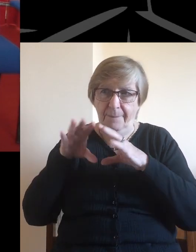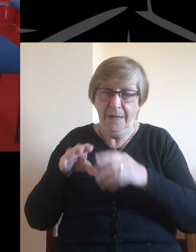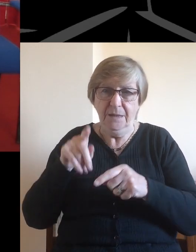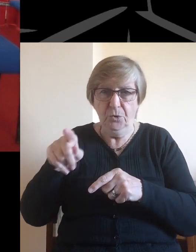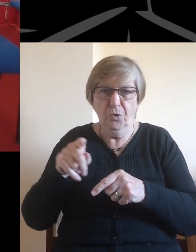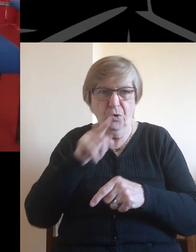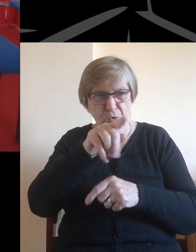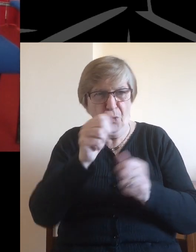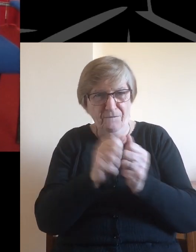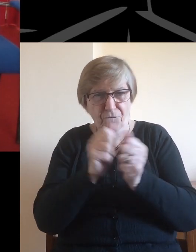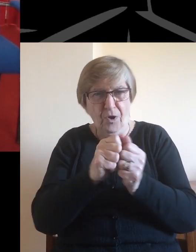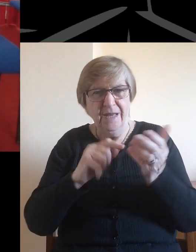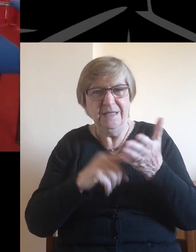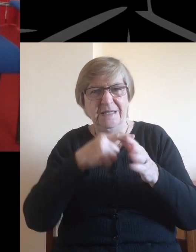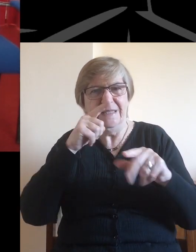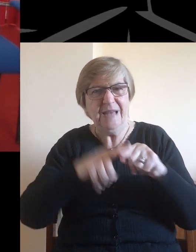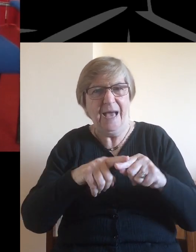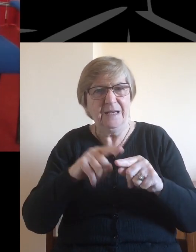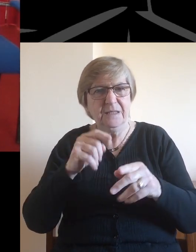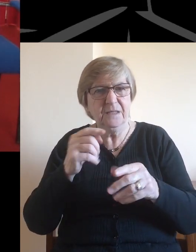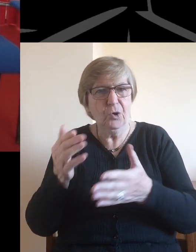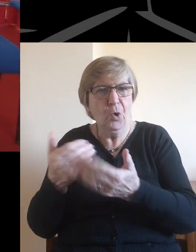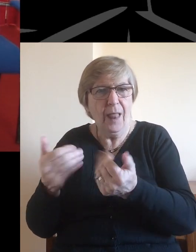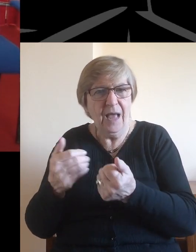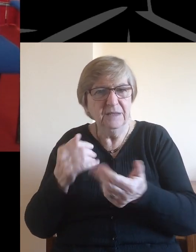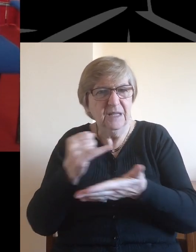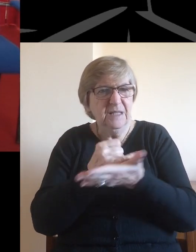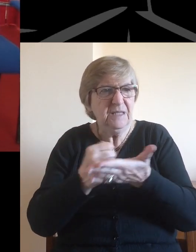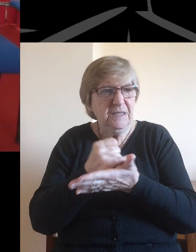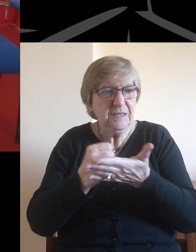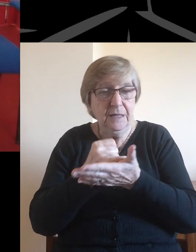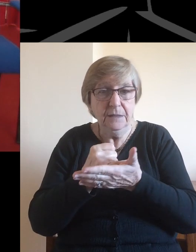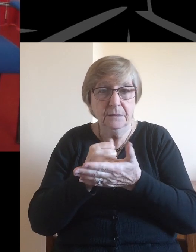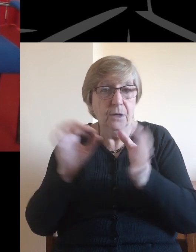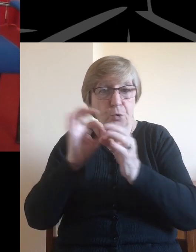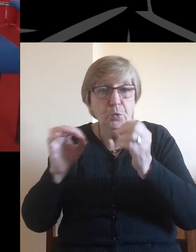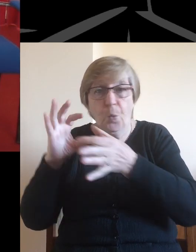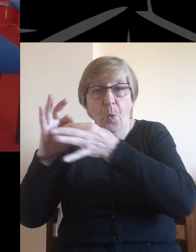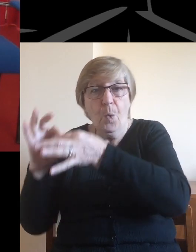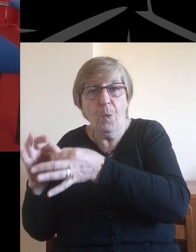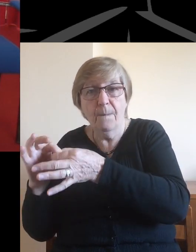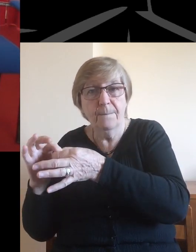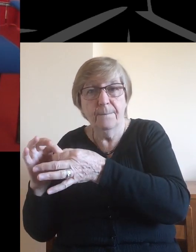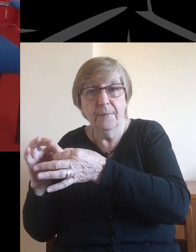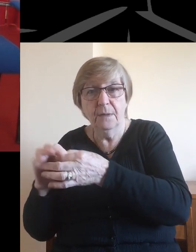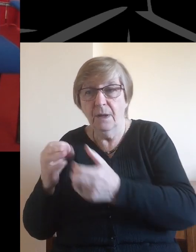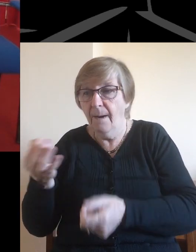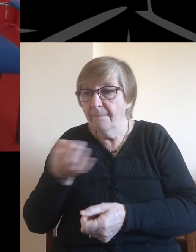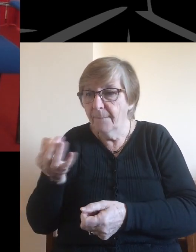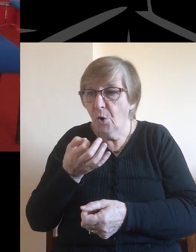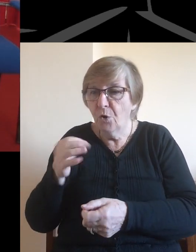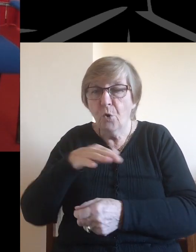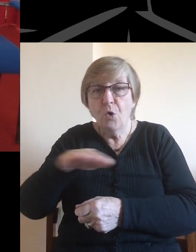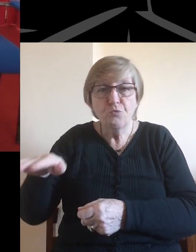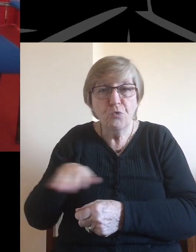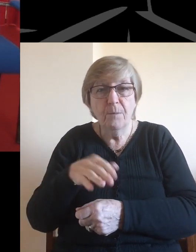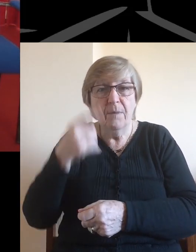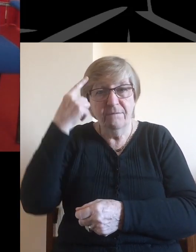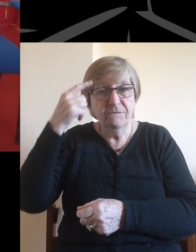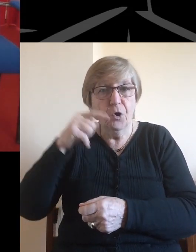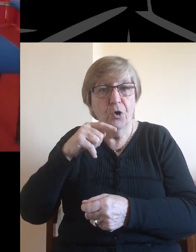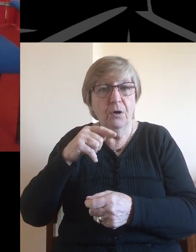friend of tax collectors and sinners, having nowhere, he said, to lay his head, having to borrow a room for the Passover